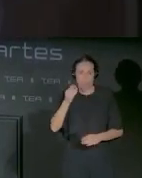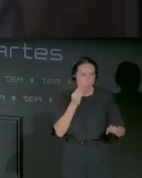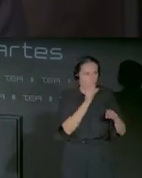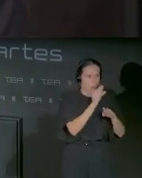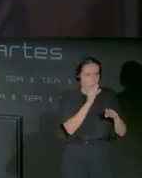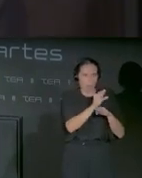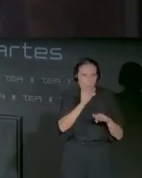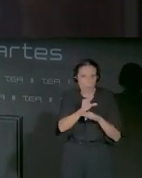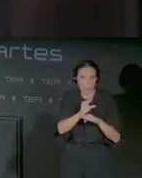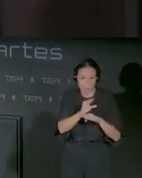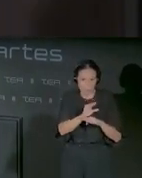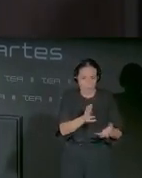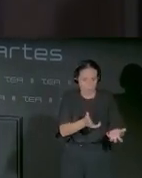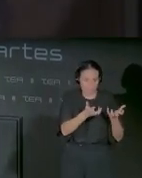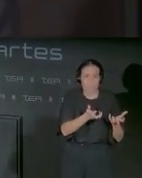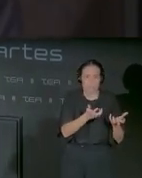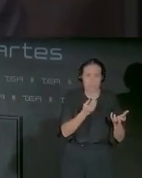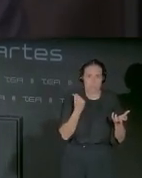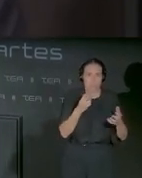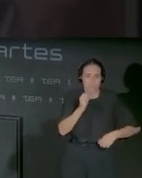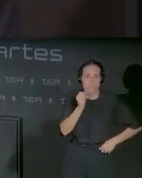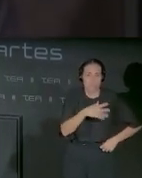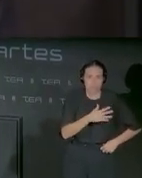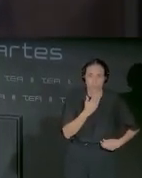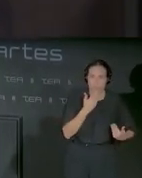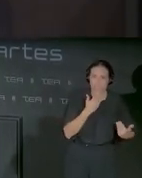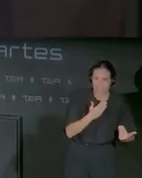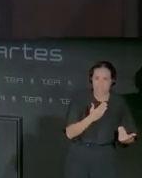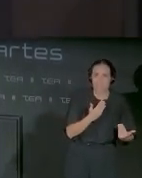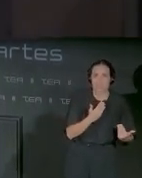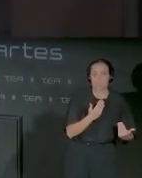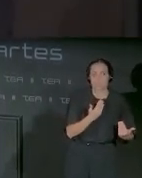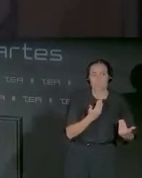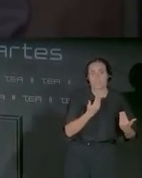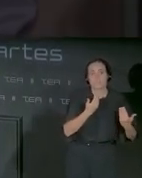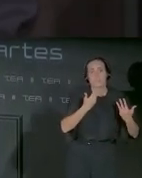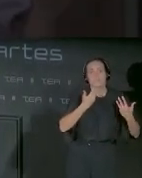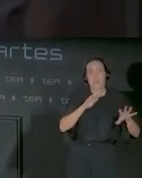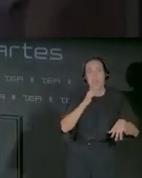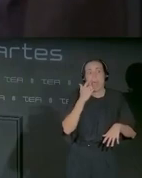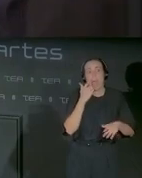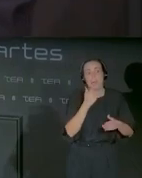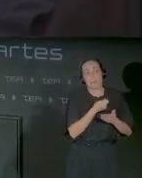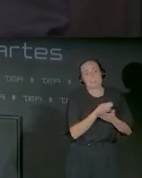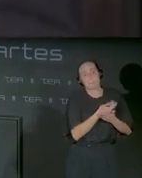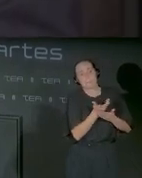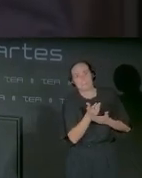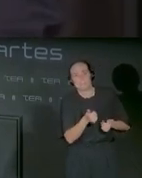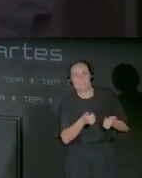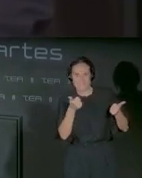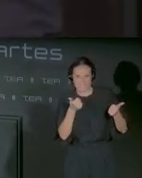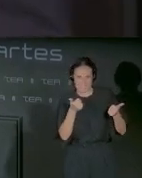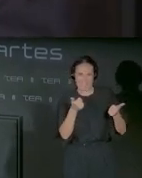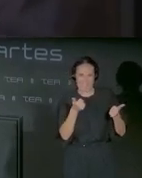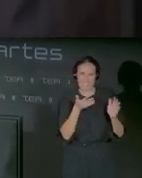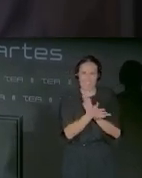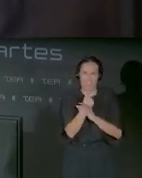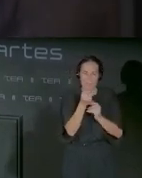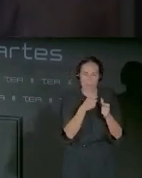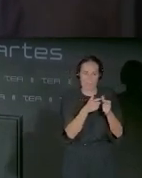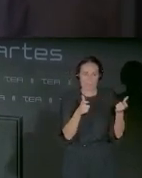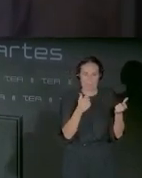and it have been a more budget on that. Regarding media invest, we come back to the funds and the funds problem.